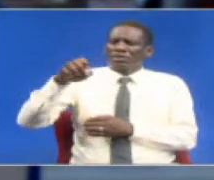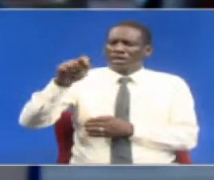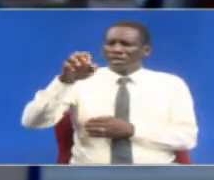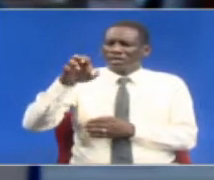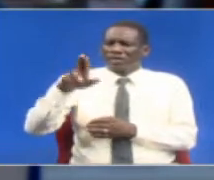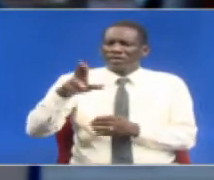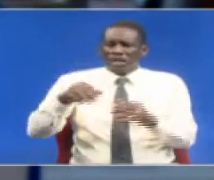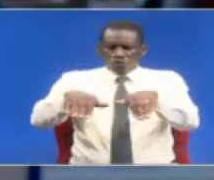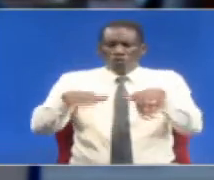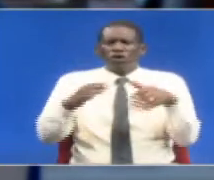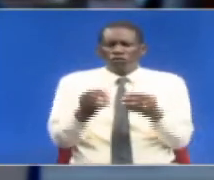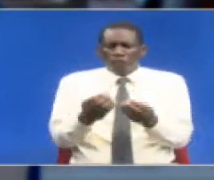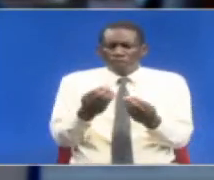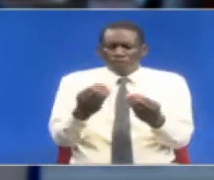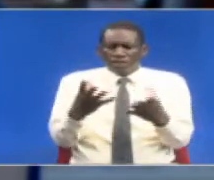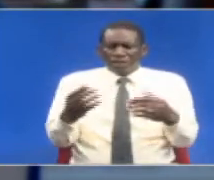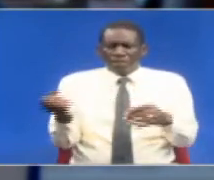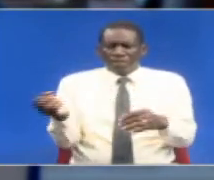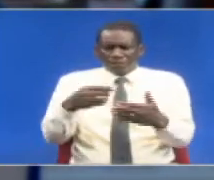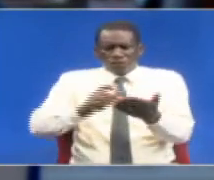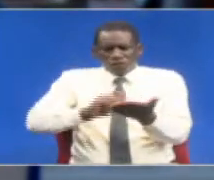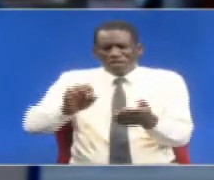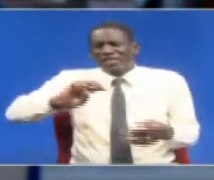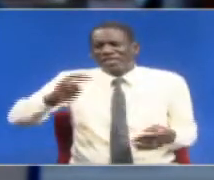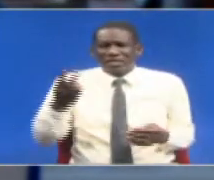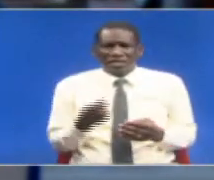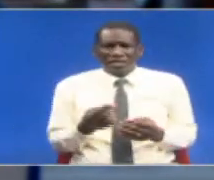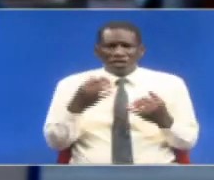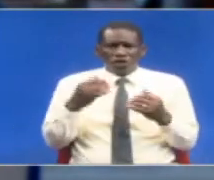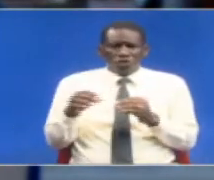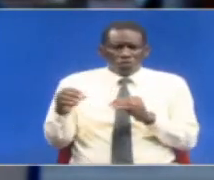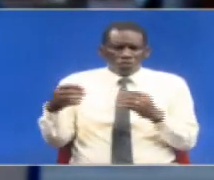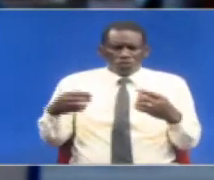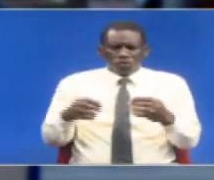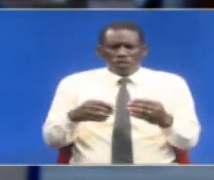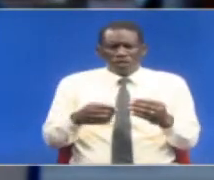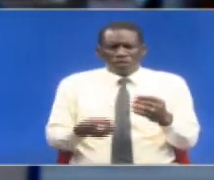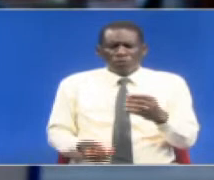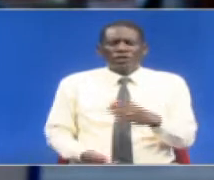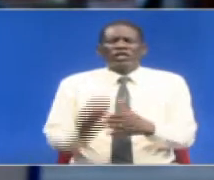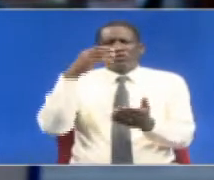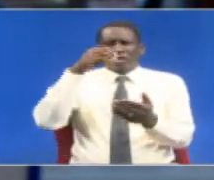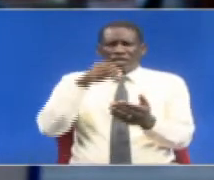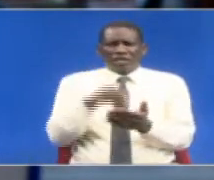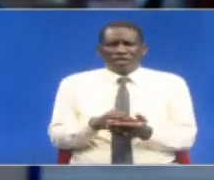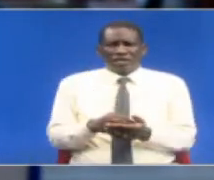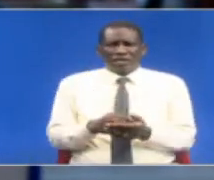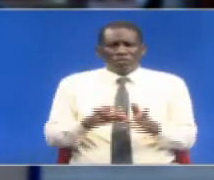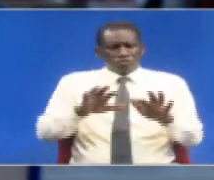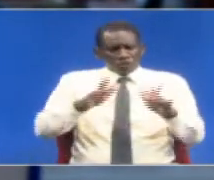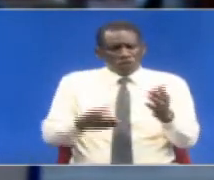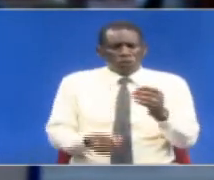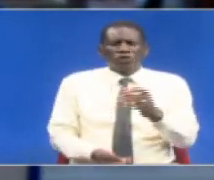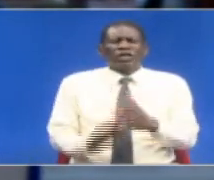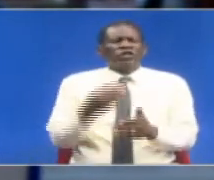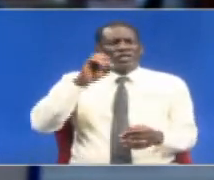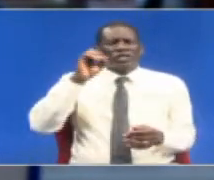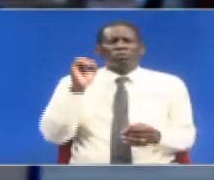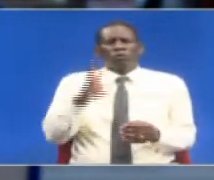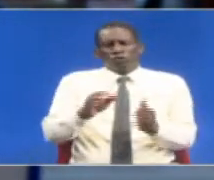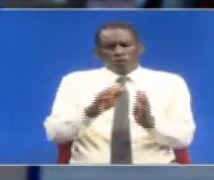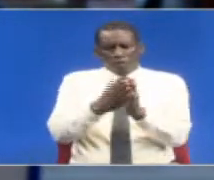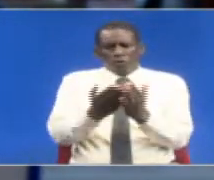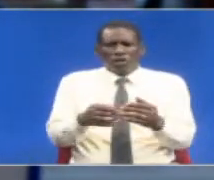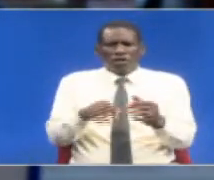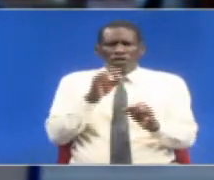it's tough work. So it can, then you come to the other step of production. Production again is very expensive, you know. So when you have